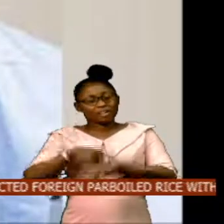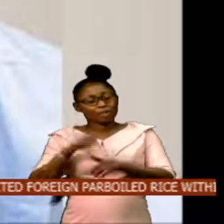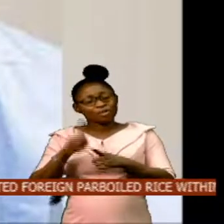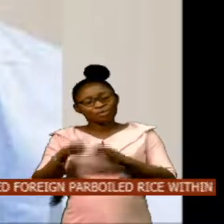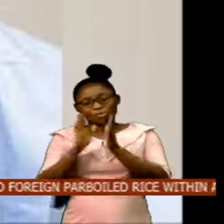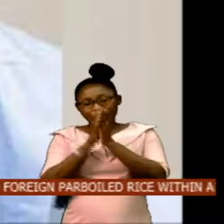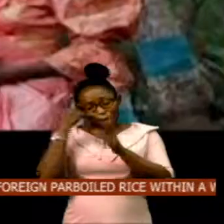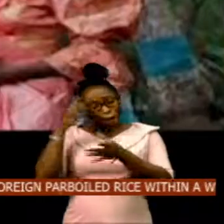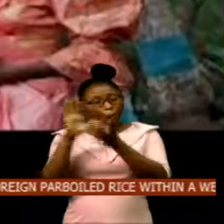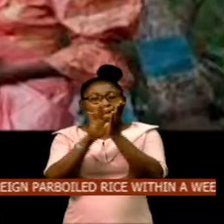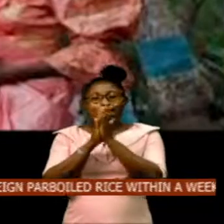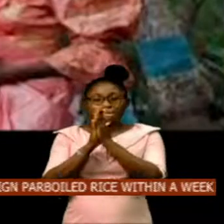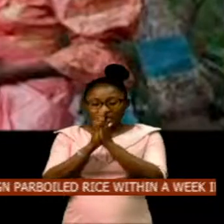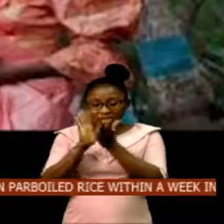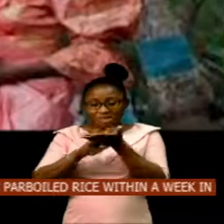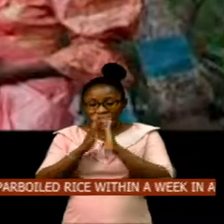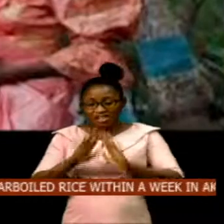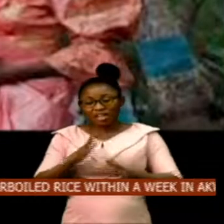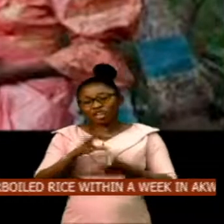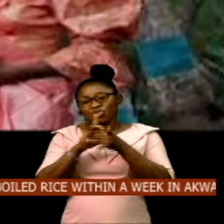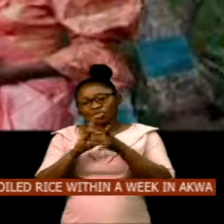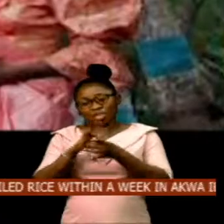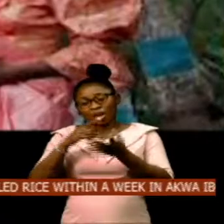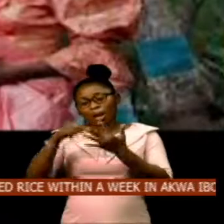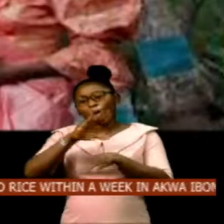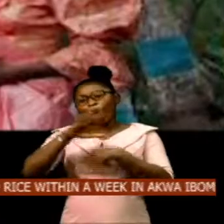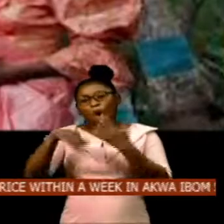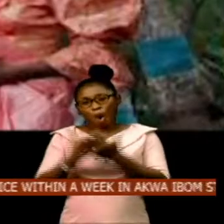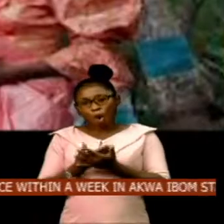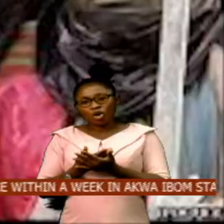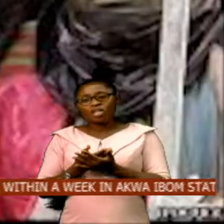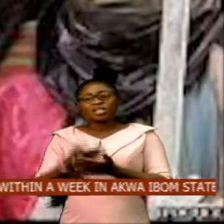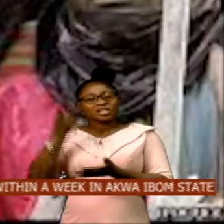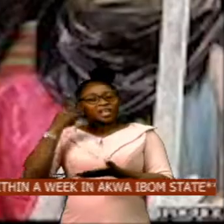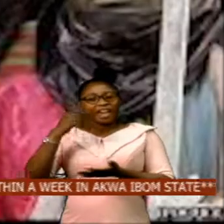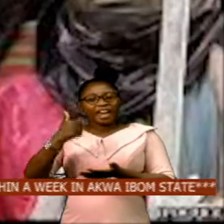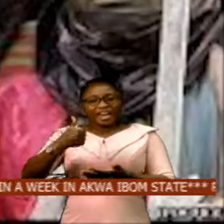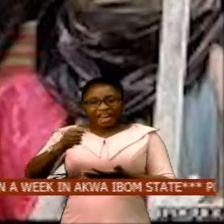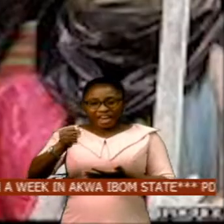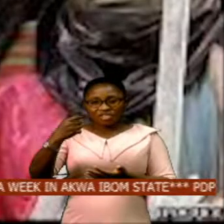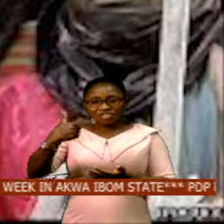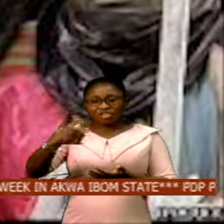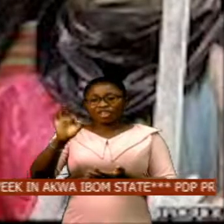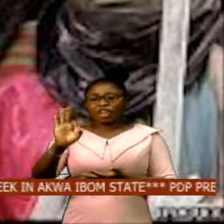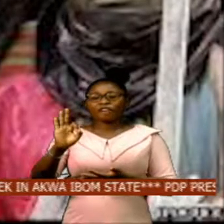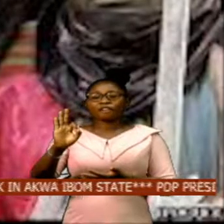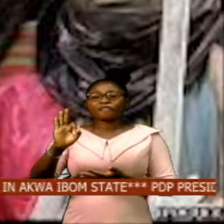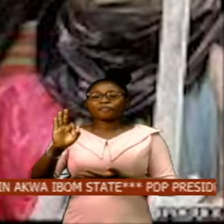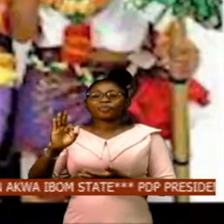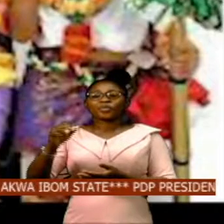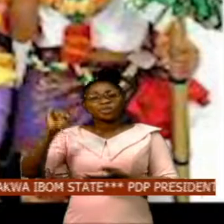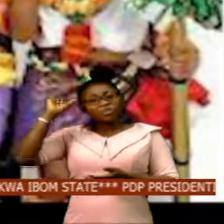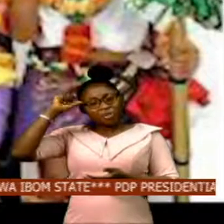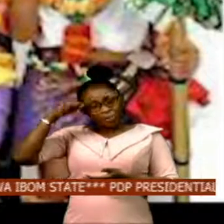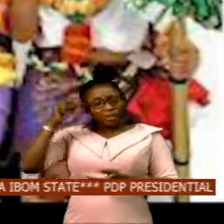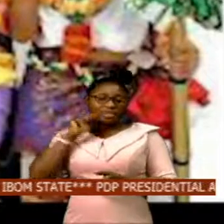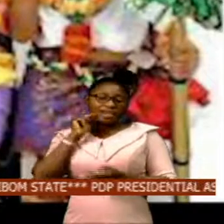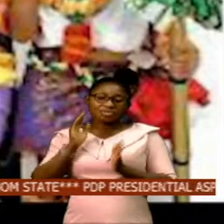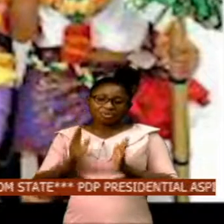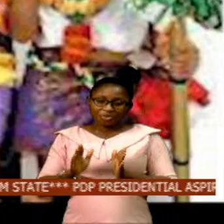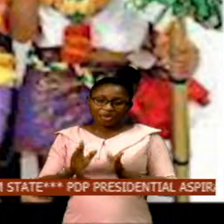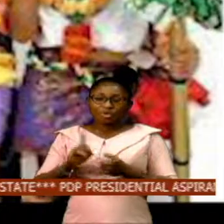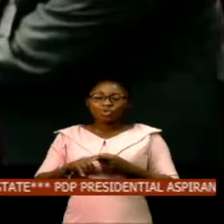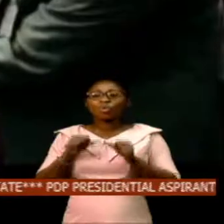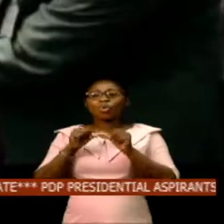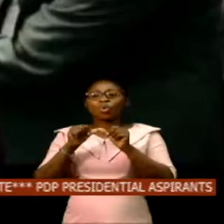to pray for peace and unity among all ethnic nationalities, Secretary to the Government of the Federation reminds